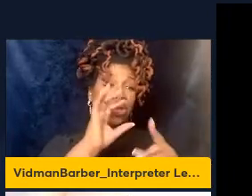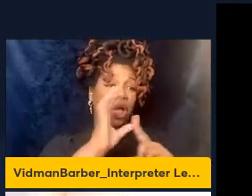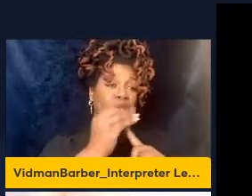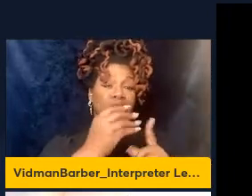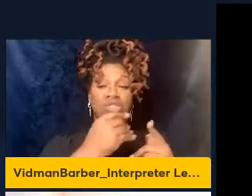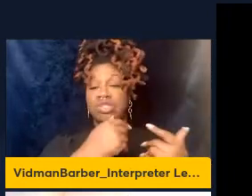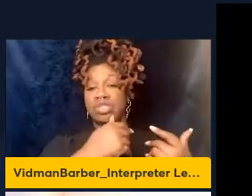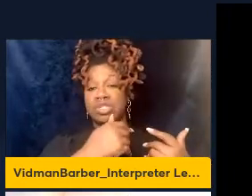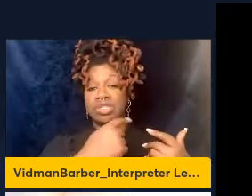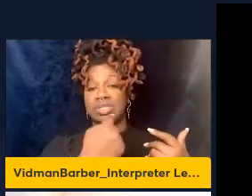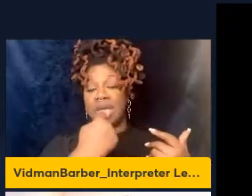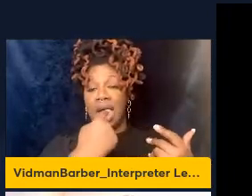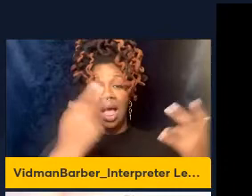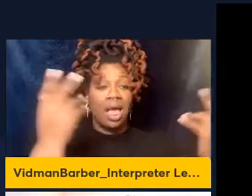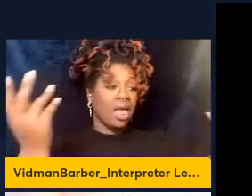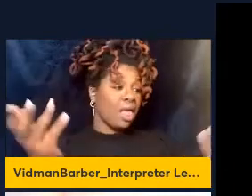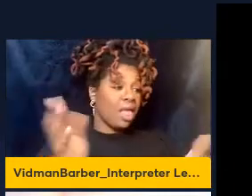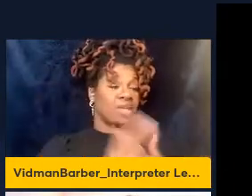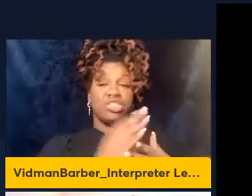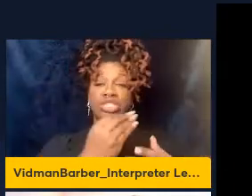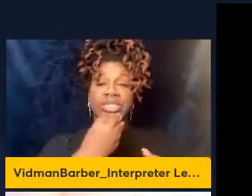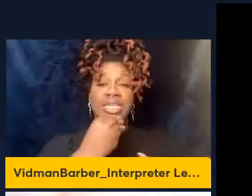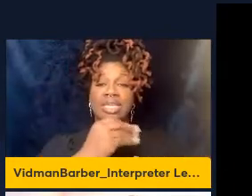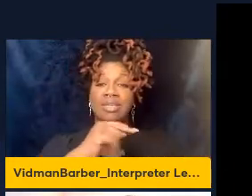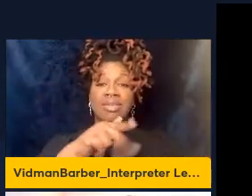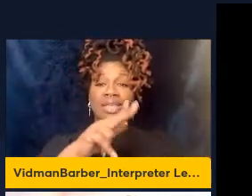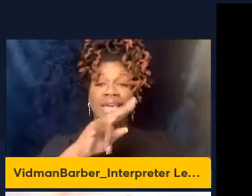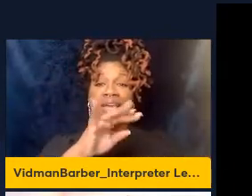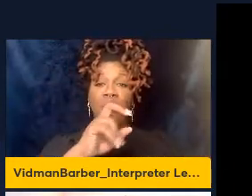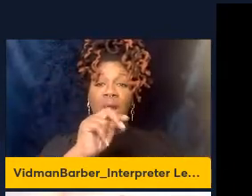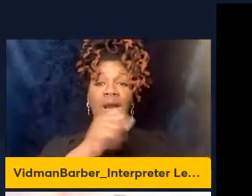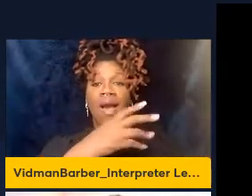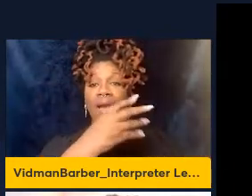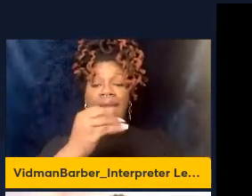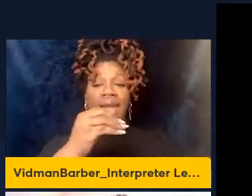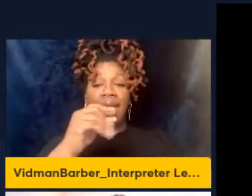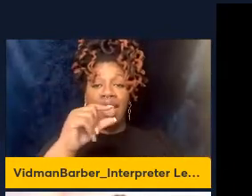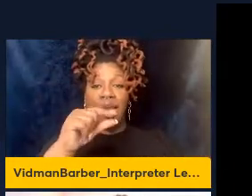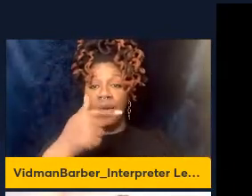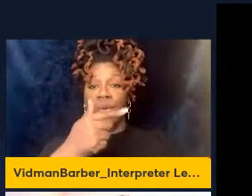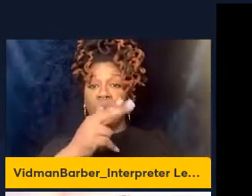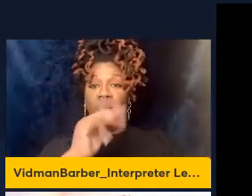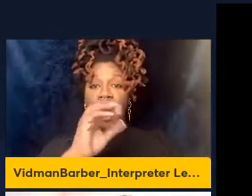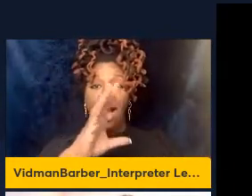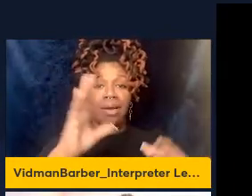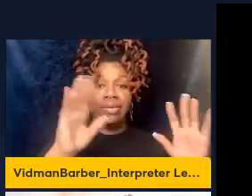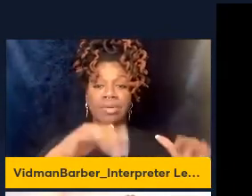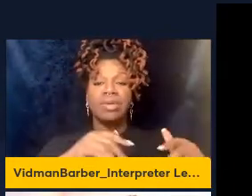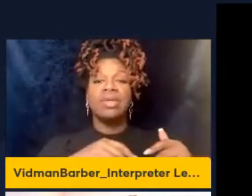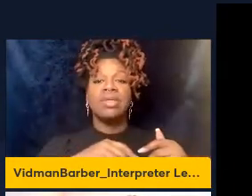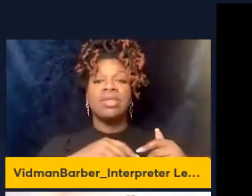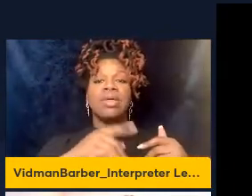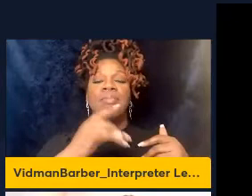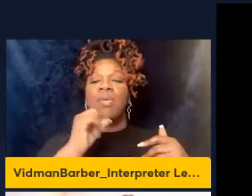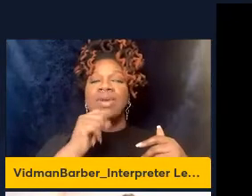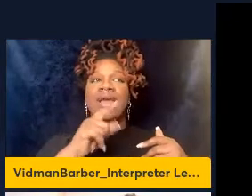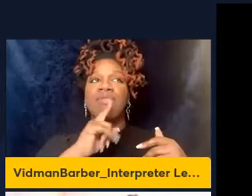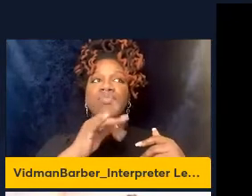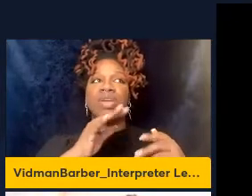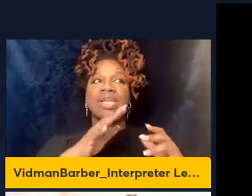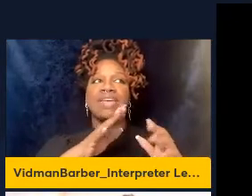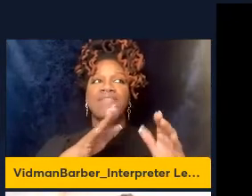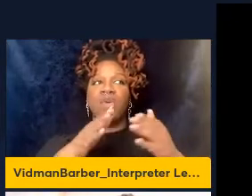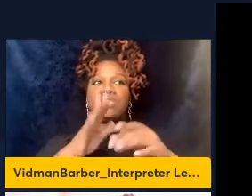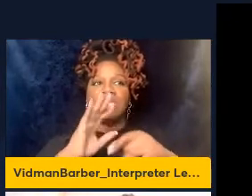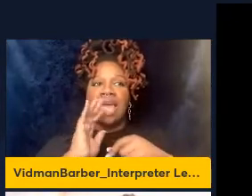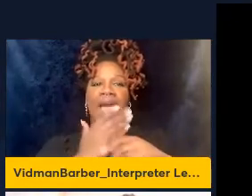and then wonder why diet and exercise interventions don't help. Because we are not actually directing our interventions in a way